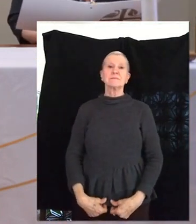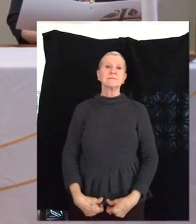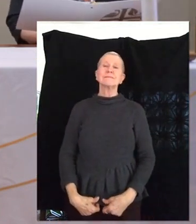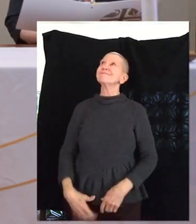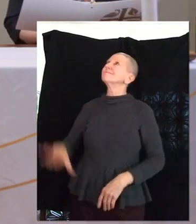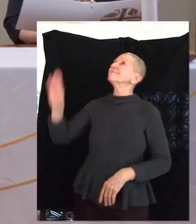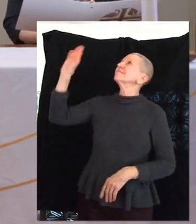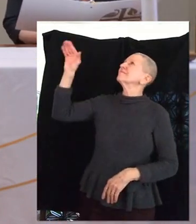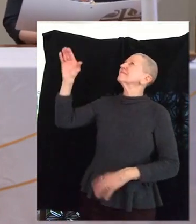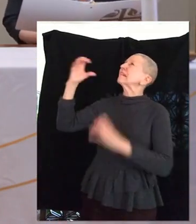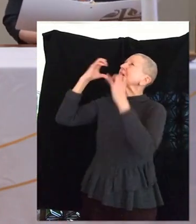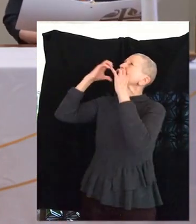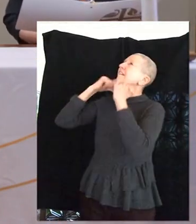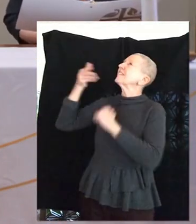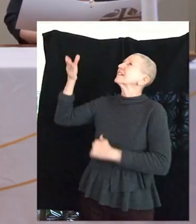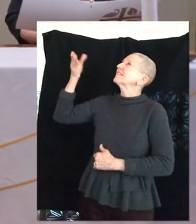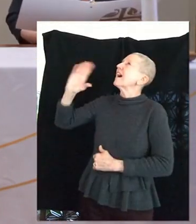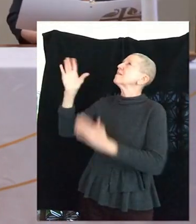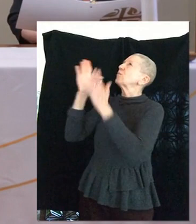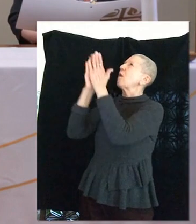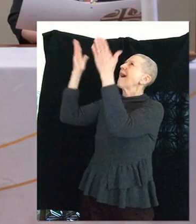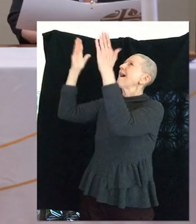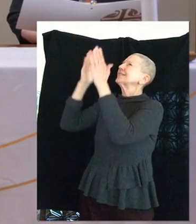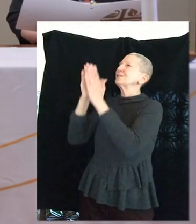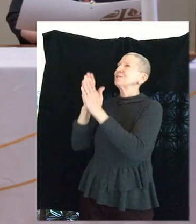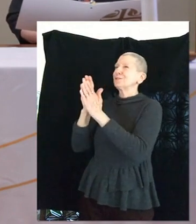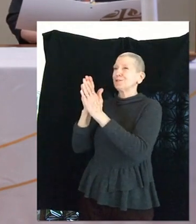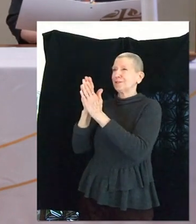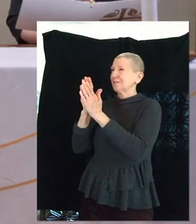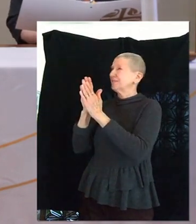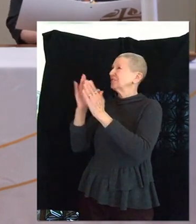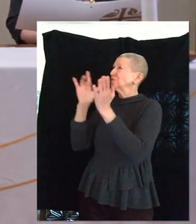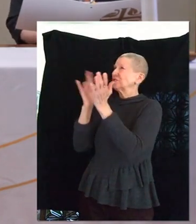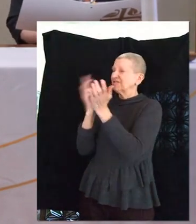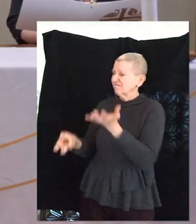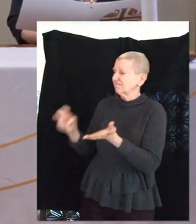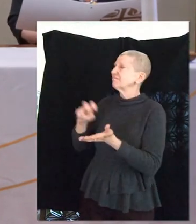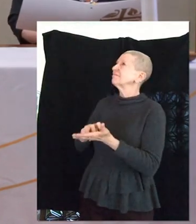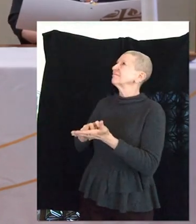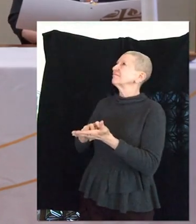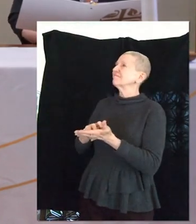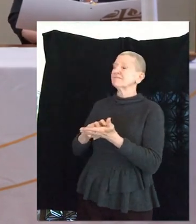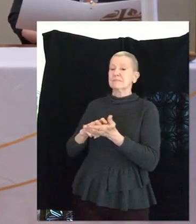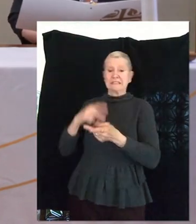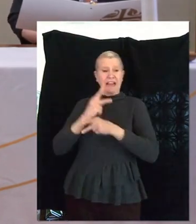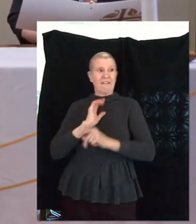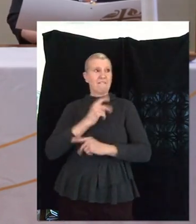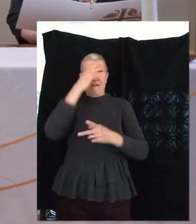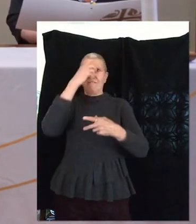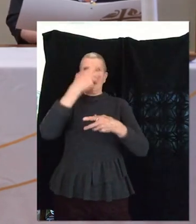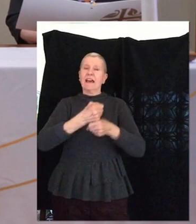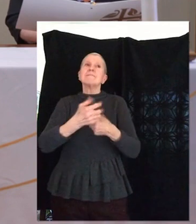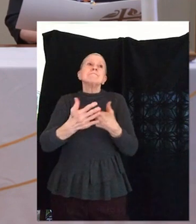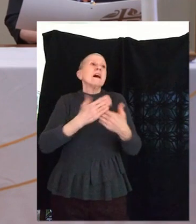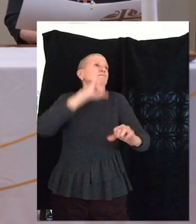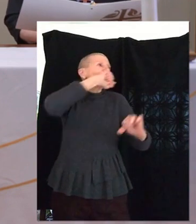God, we praise you for the resurrection dawn. Nurture our faith that even in our trials,